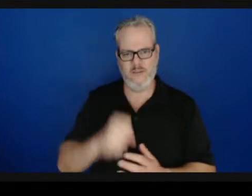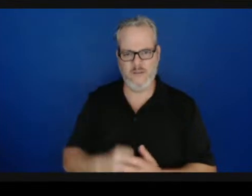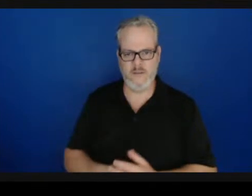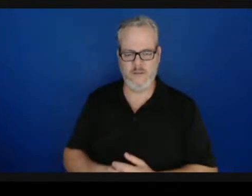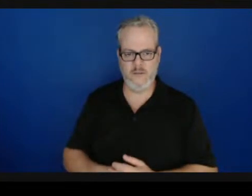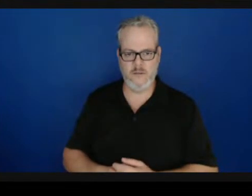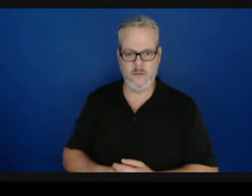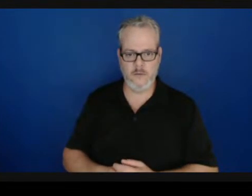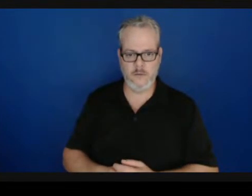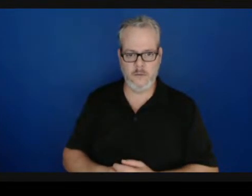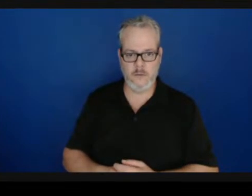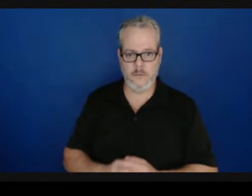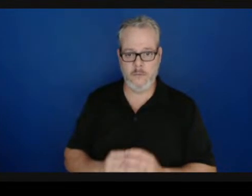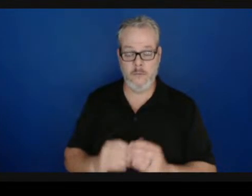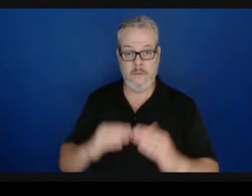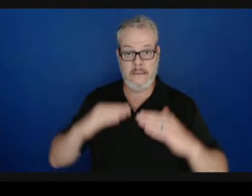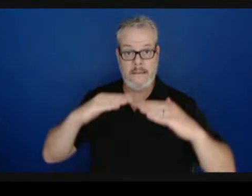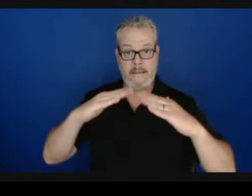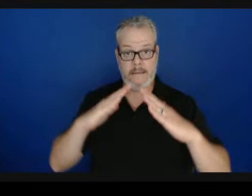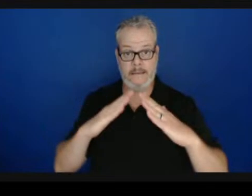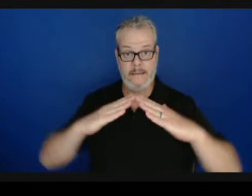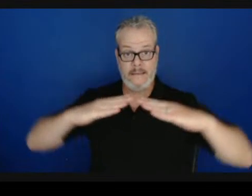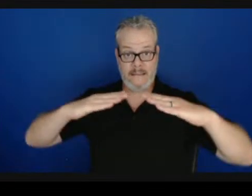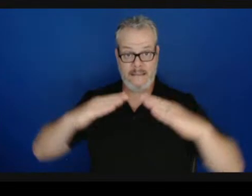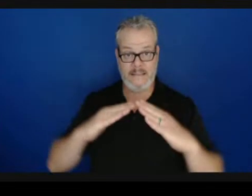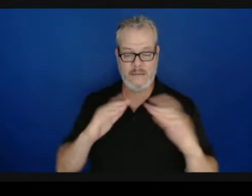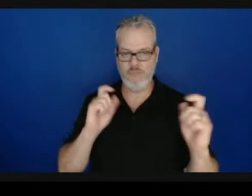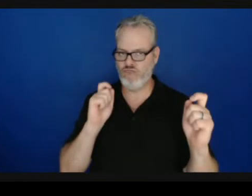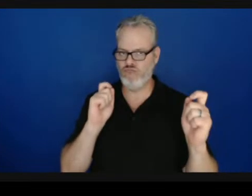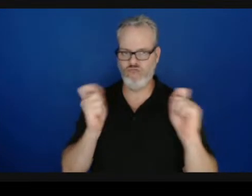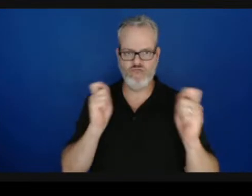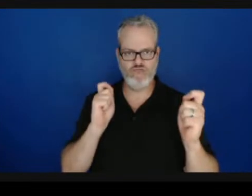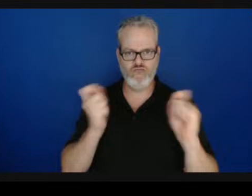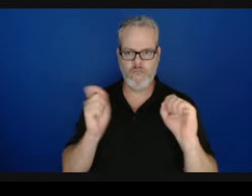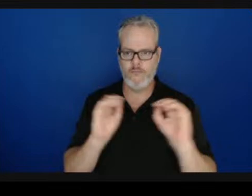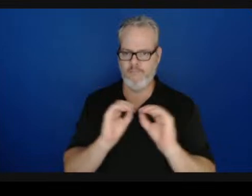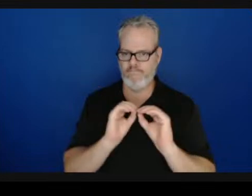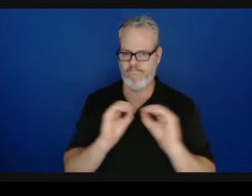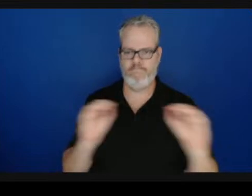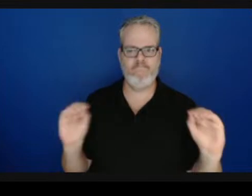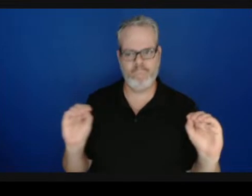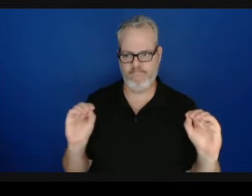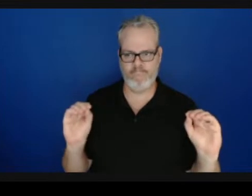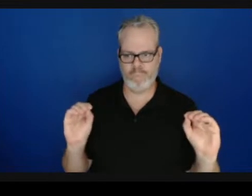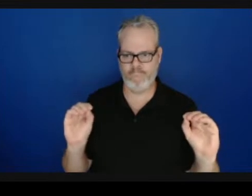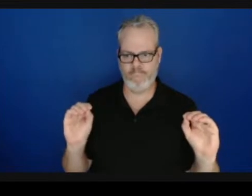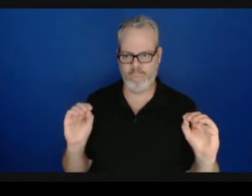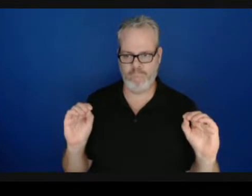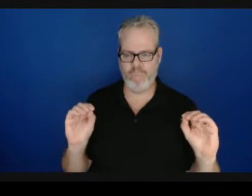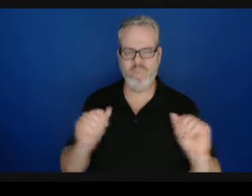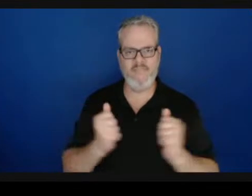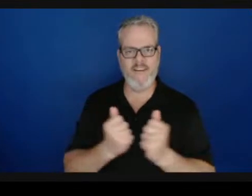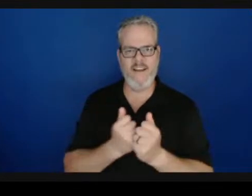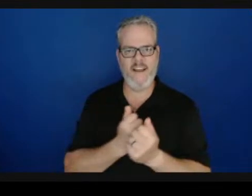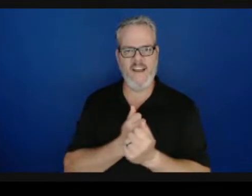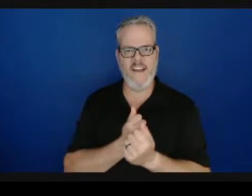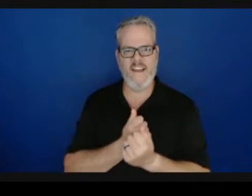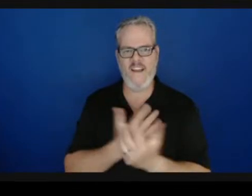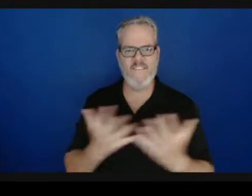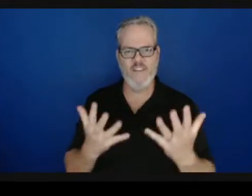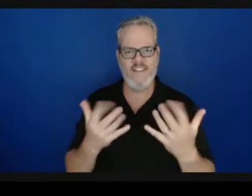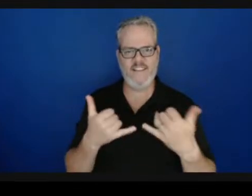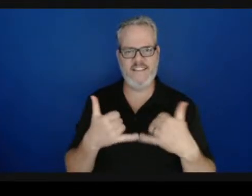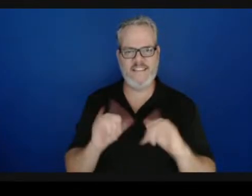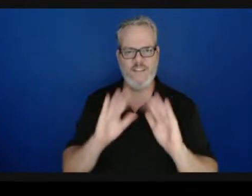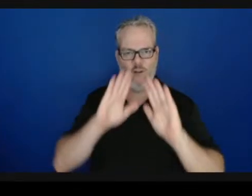no changes in the tilt meters on the GPS either, so everything is still focused